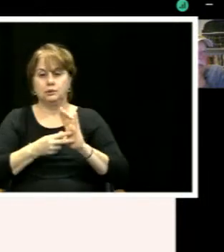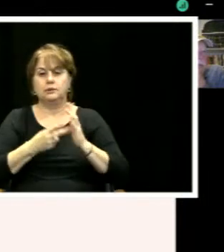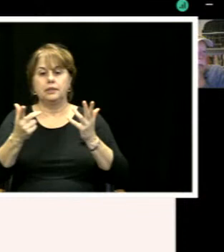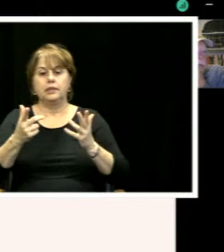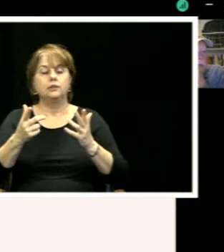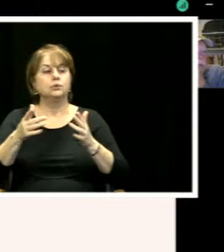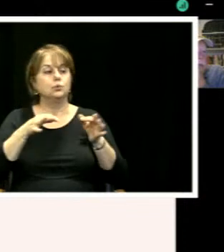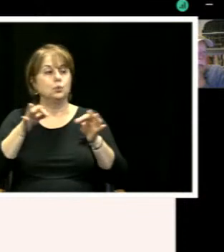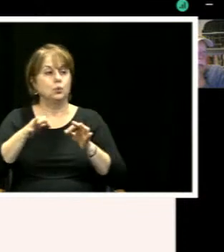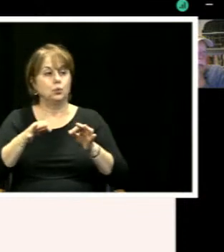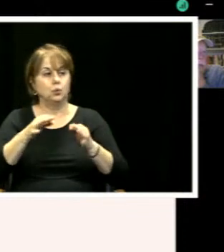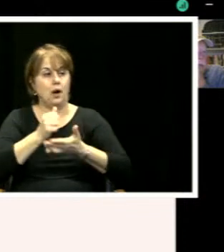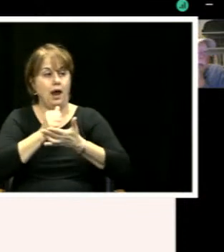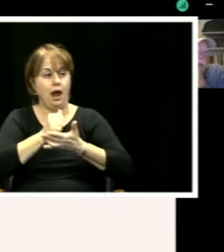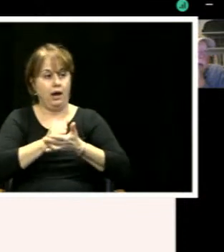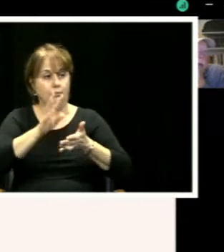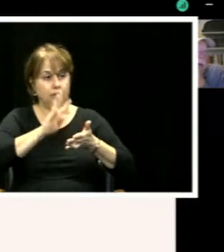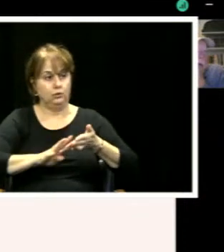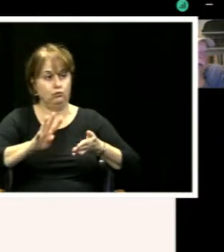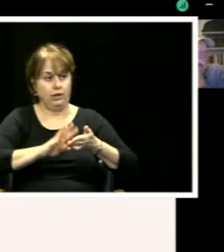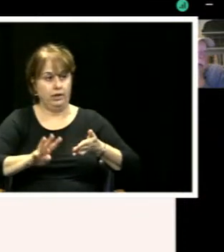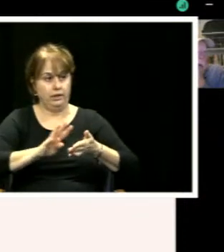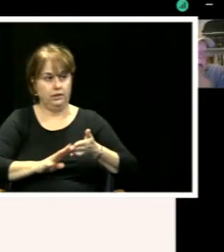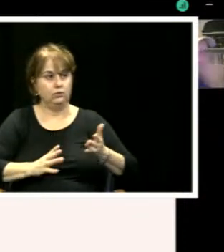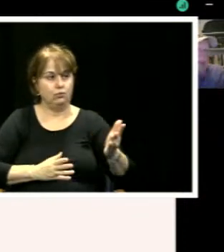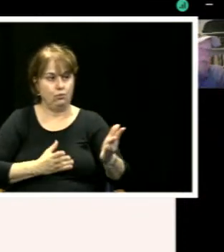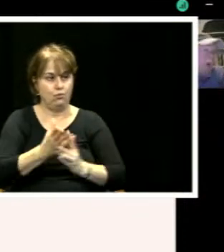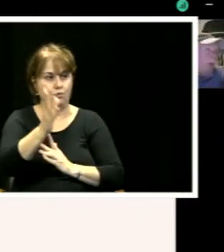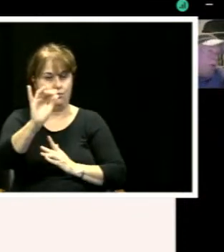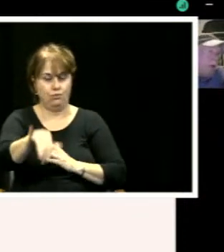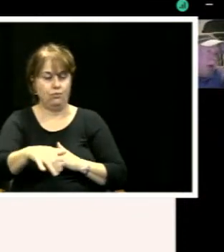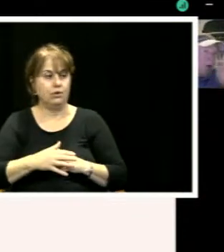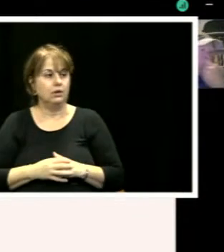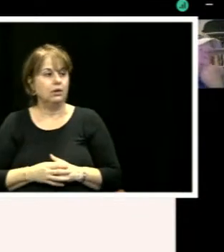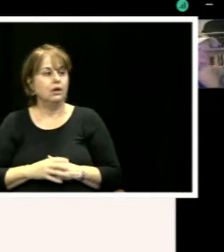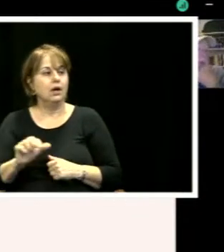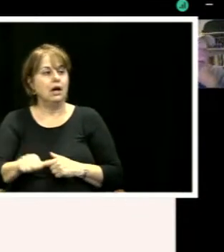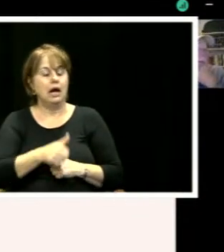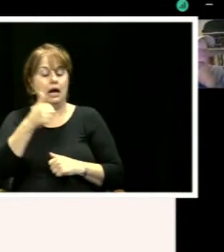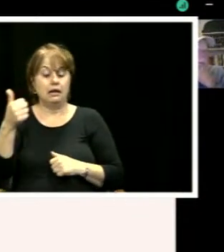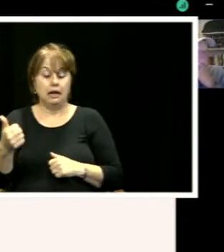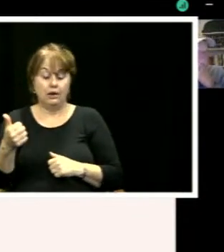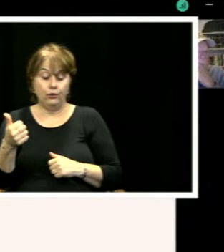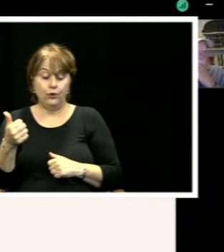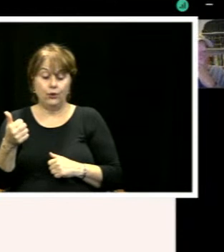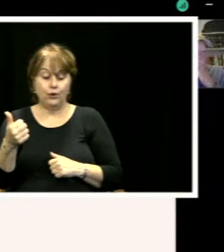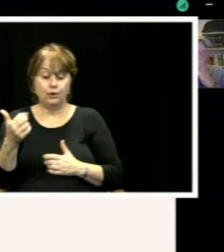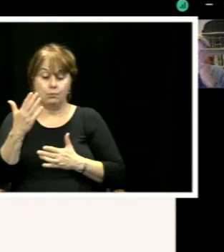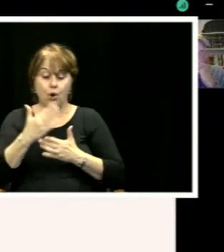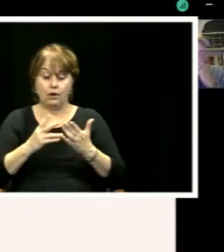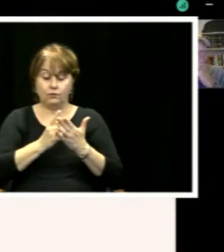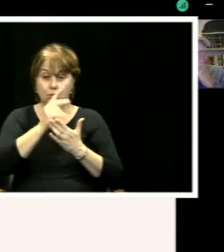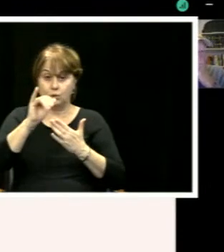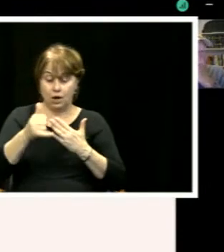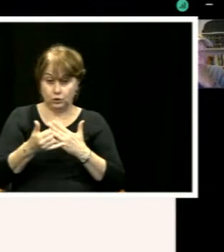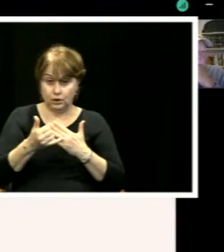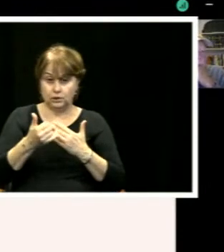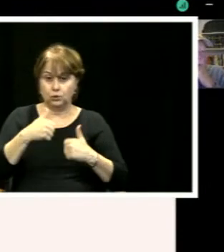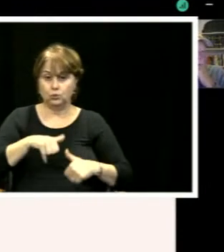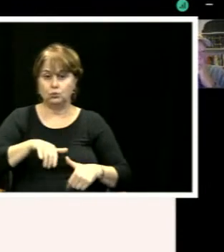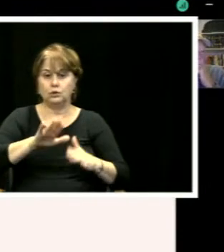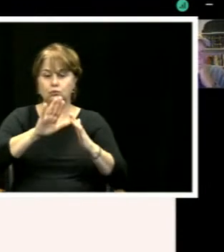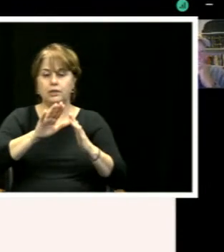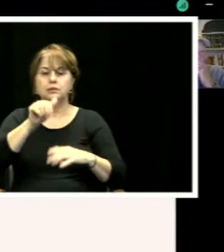drainage connections for these to be removed. And then another secondary benefit of the project is to address the